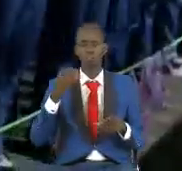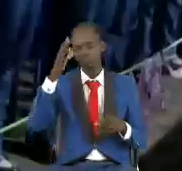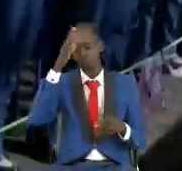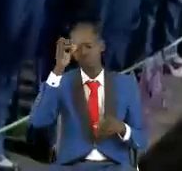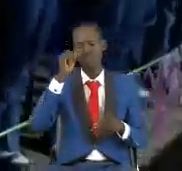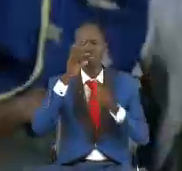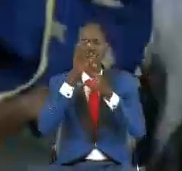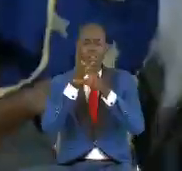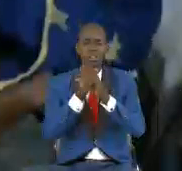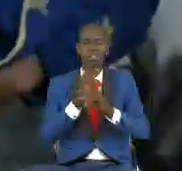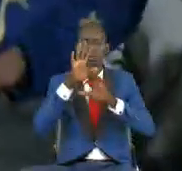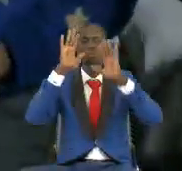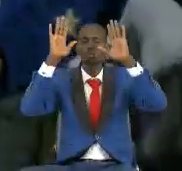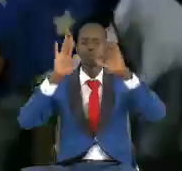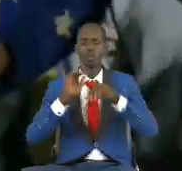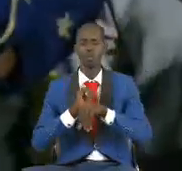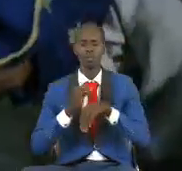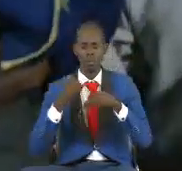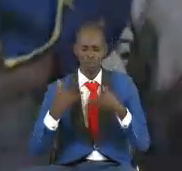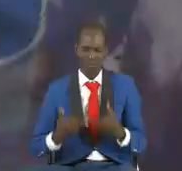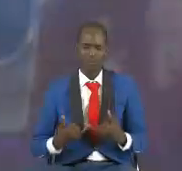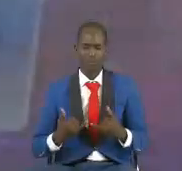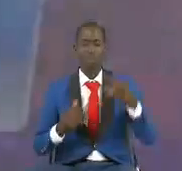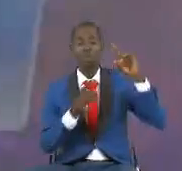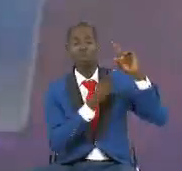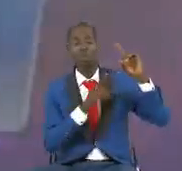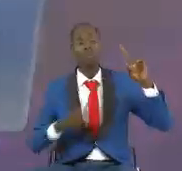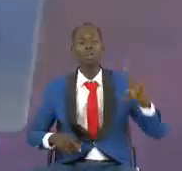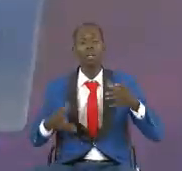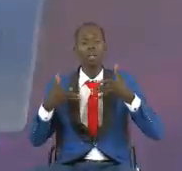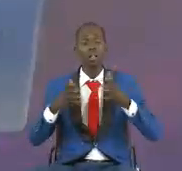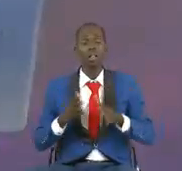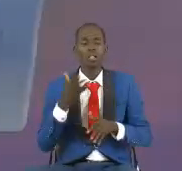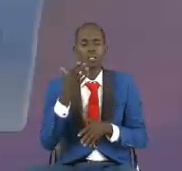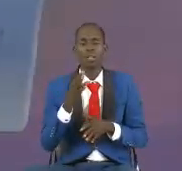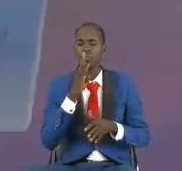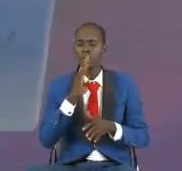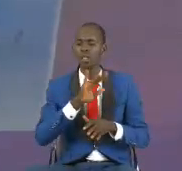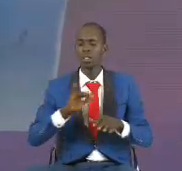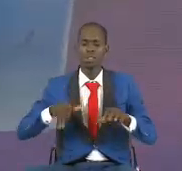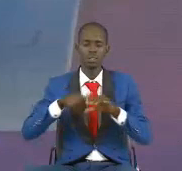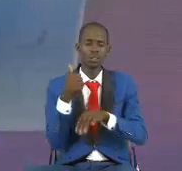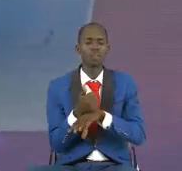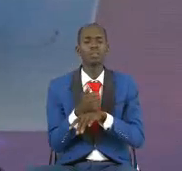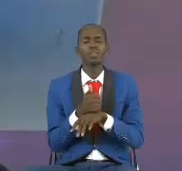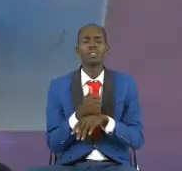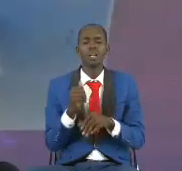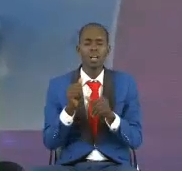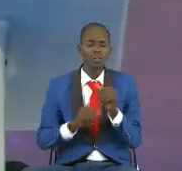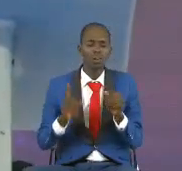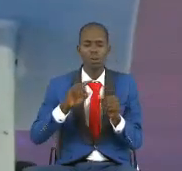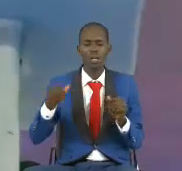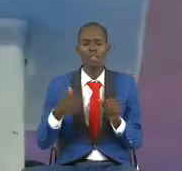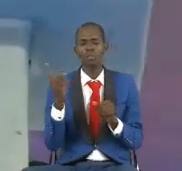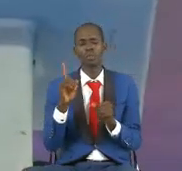miracle right now. Lord, let there be a confirmation. Everywhere, a